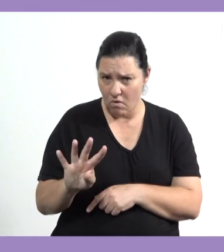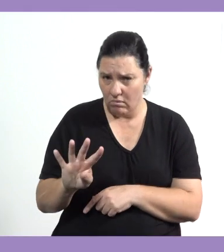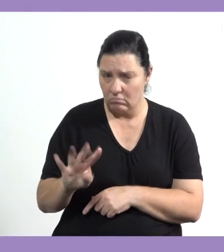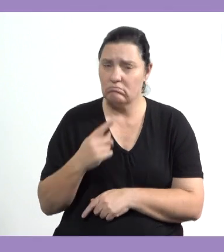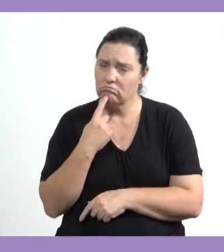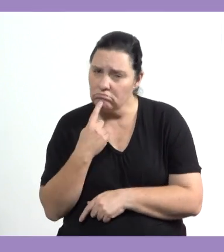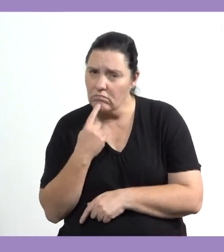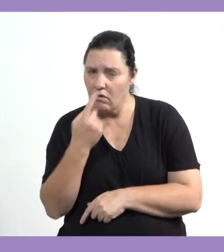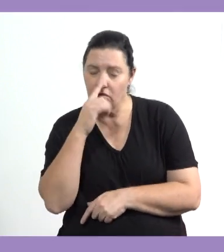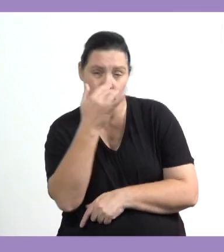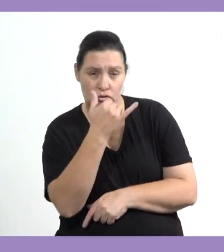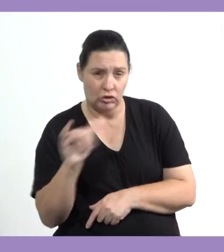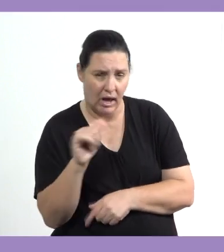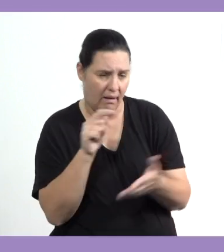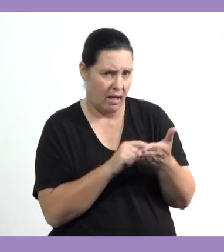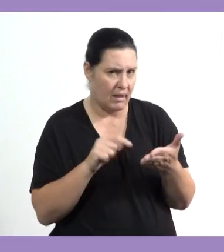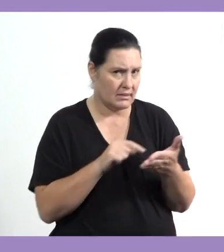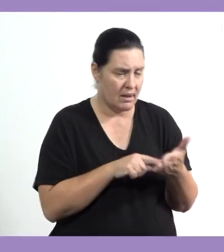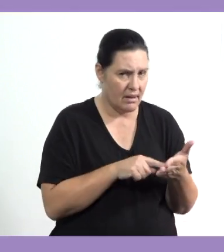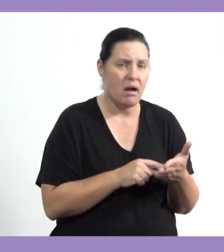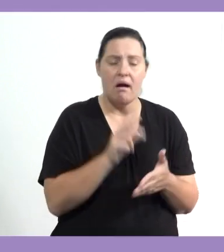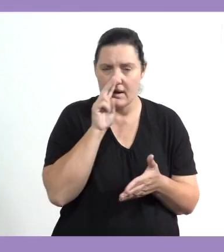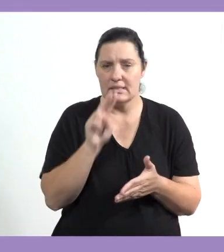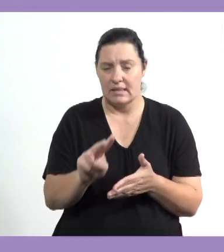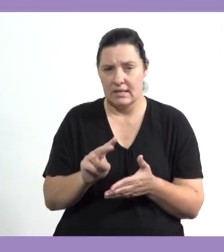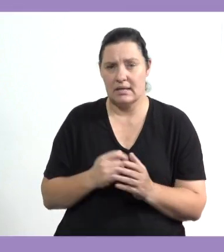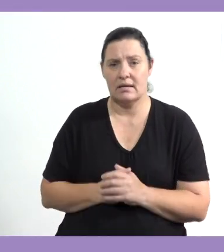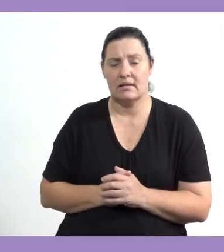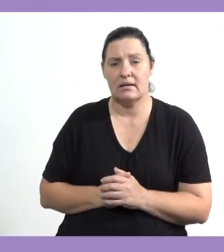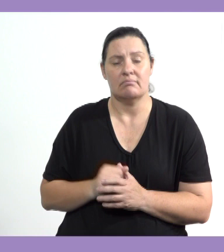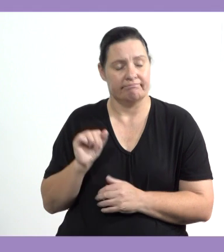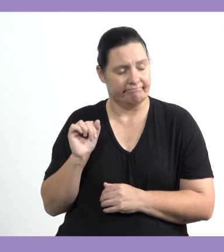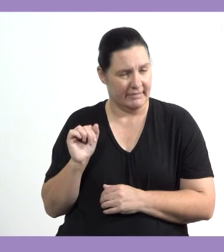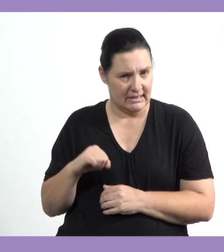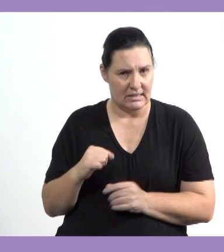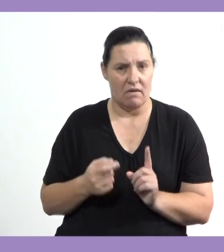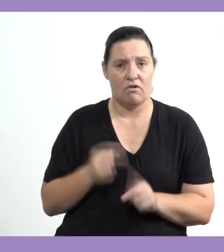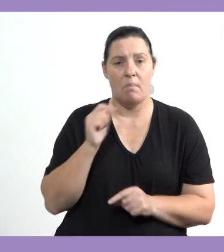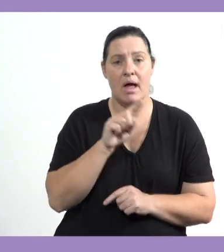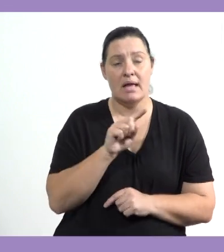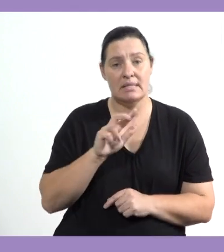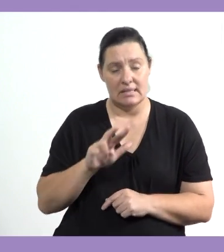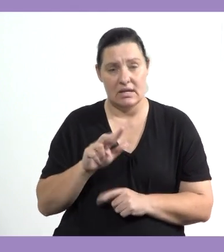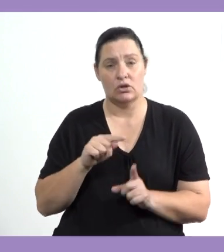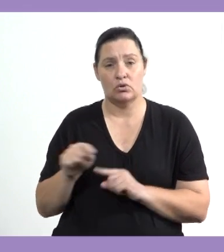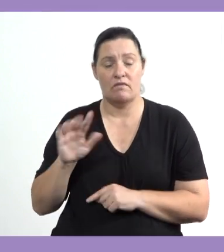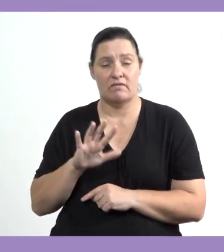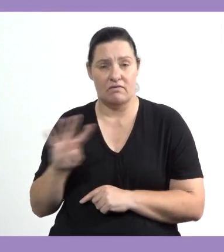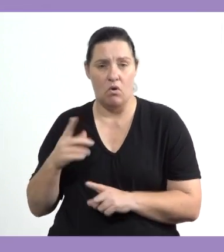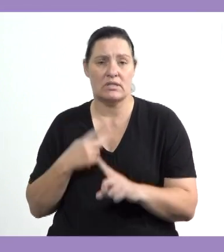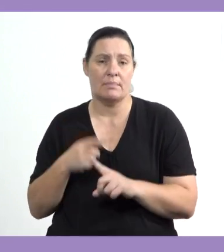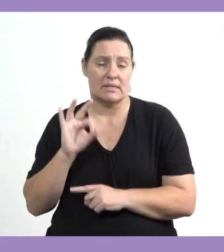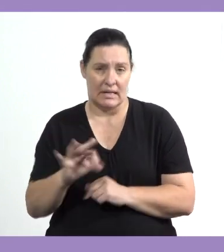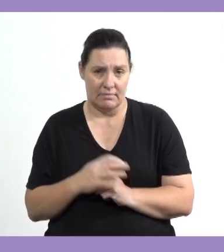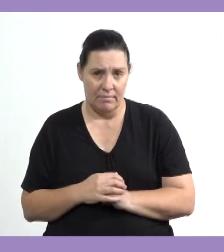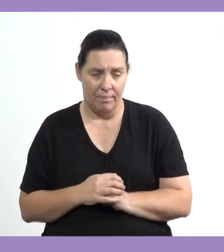is? If you check with your calculator, you can see that, yes, from 18 to 54, I multiply